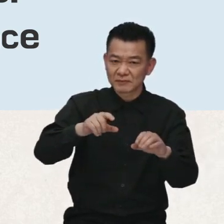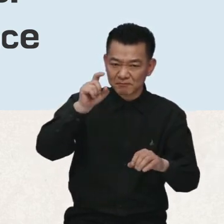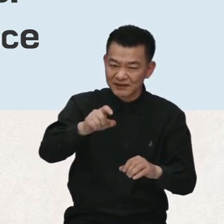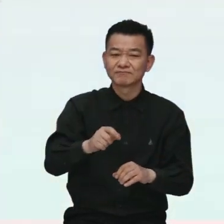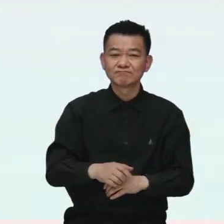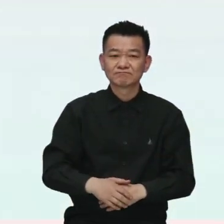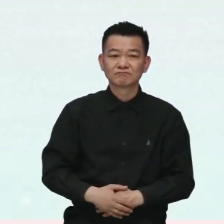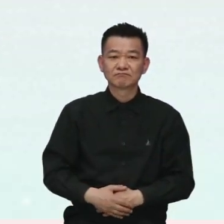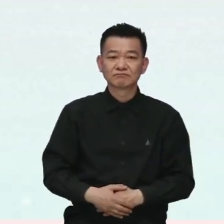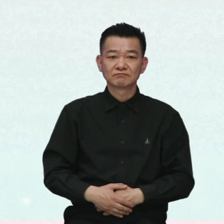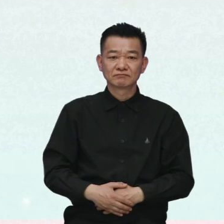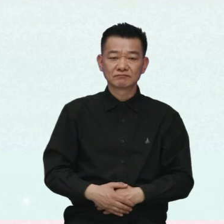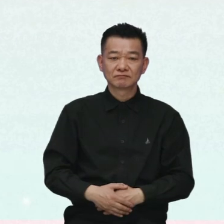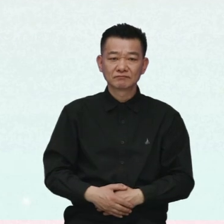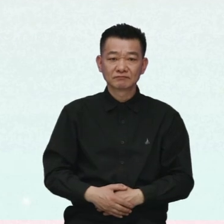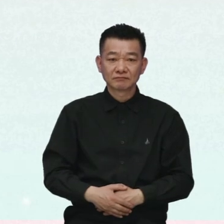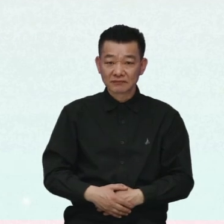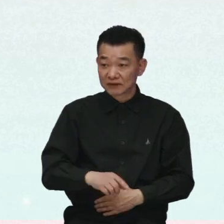right.